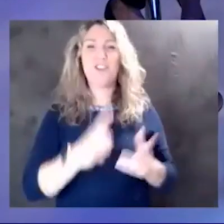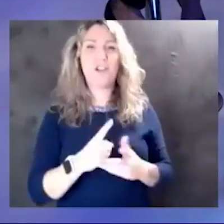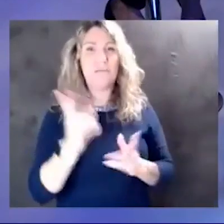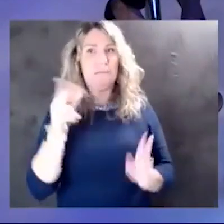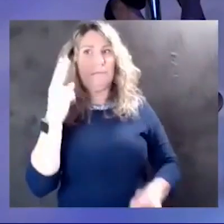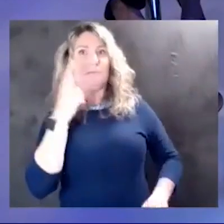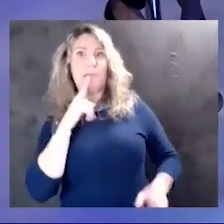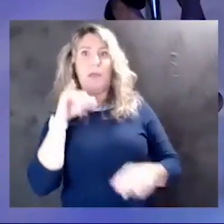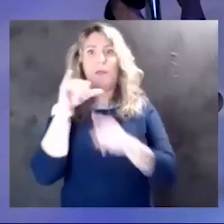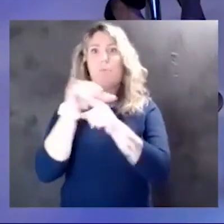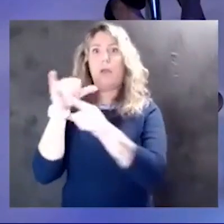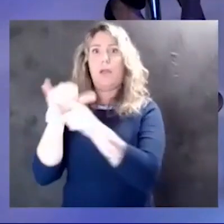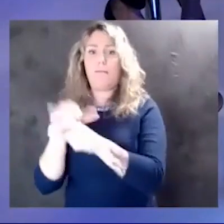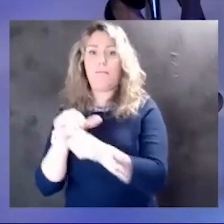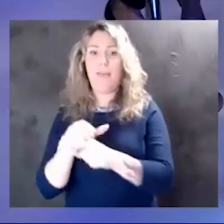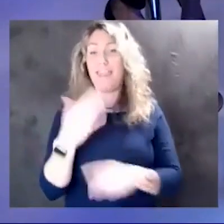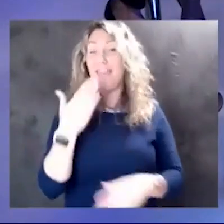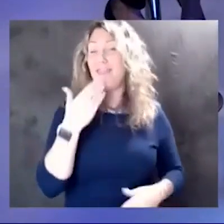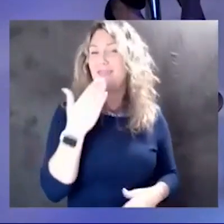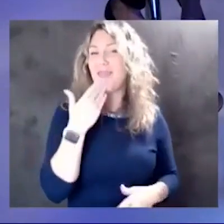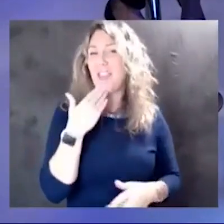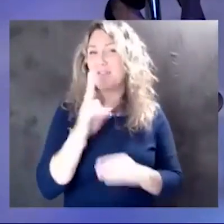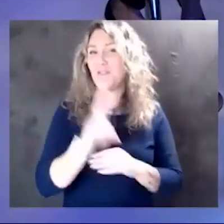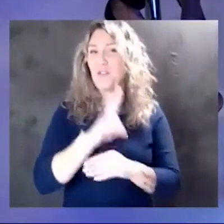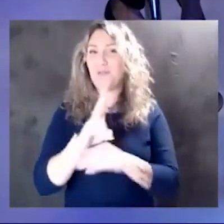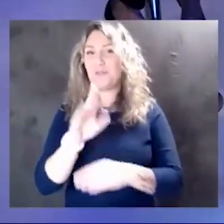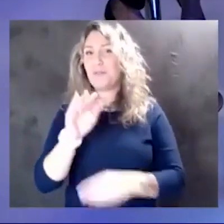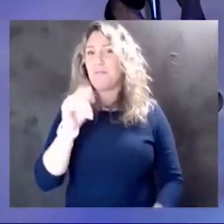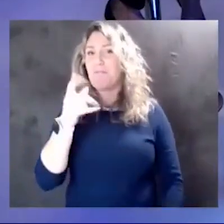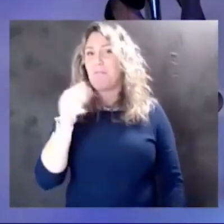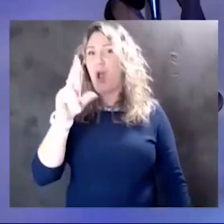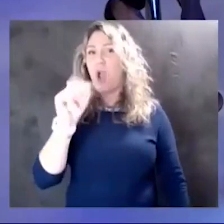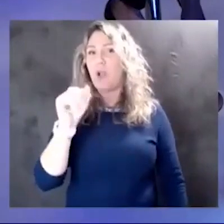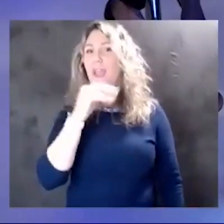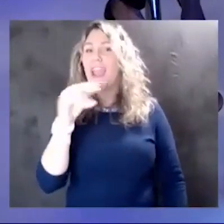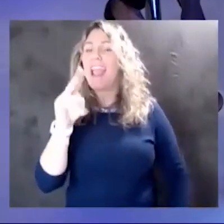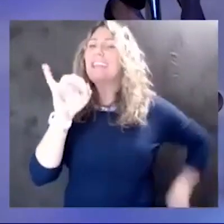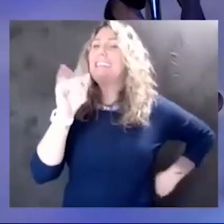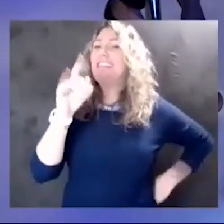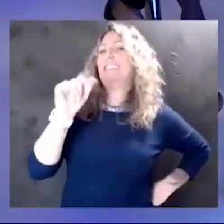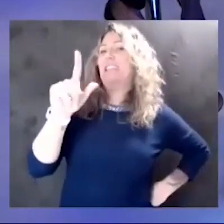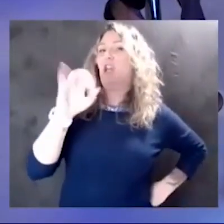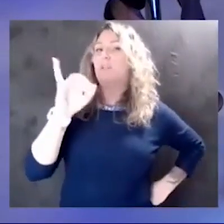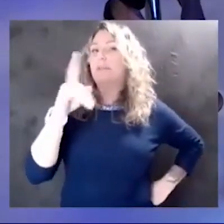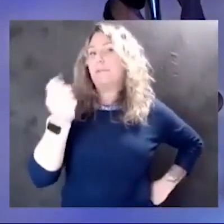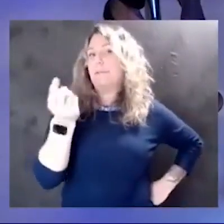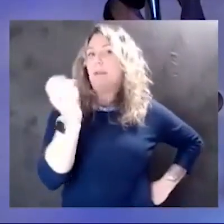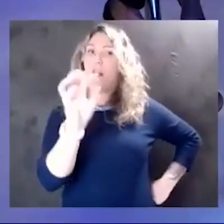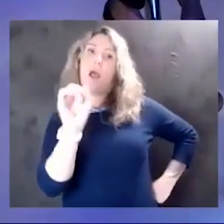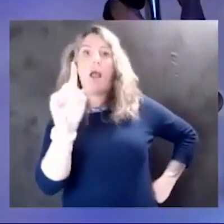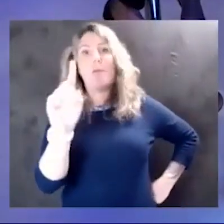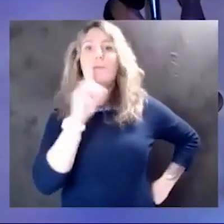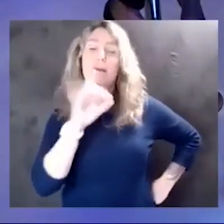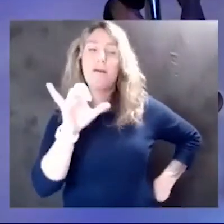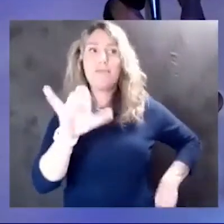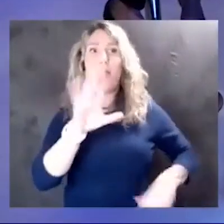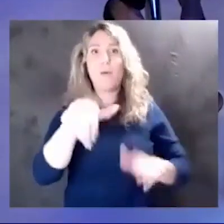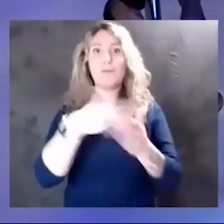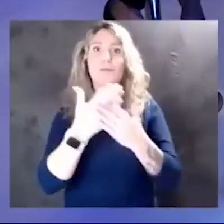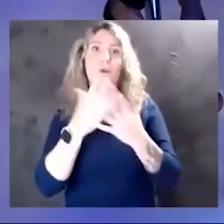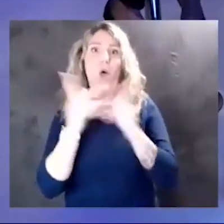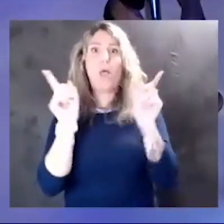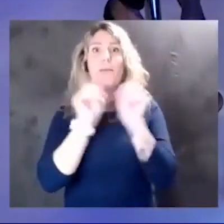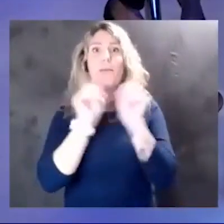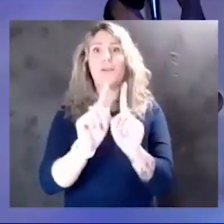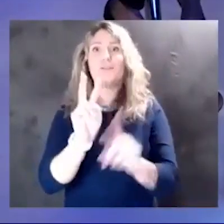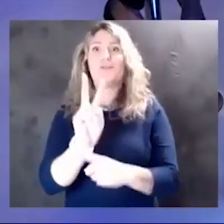Barbara Streisand today. That would be Neil Diamond and Barbara Streisand. Oh, it was the duet to end all duets. I know this. I know that. Okay, so